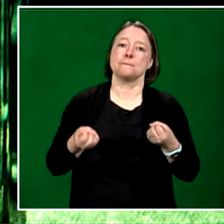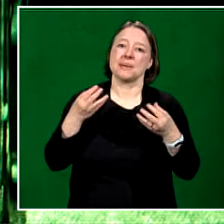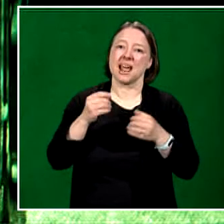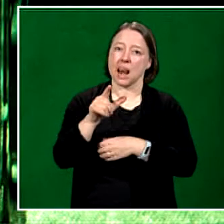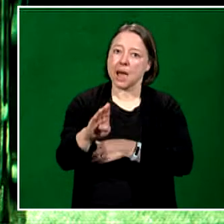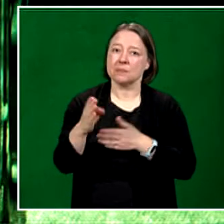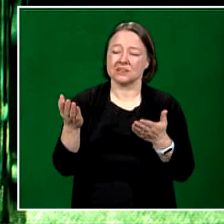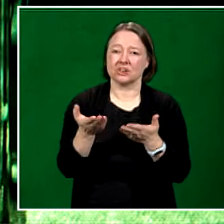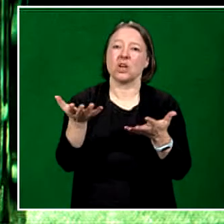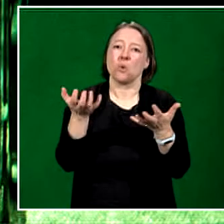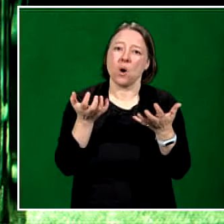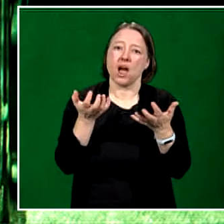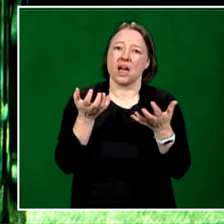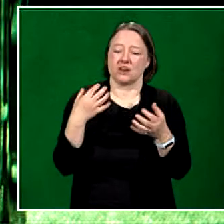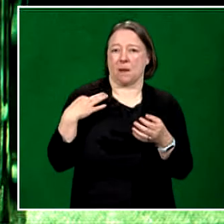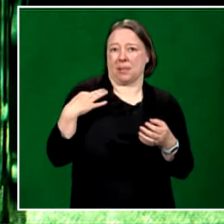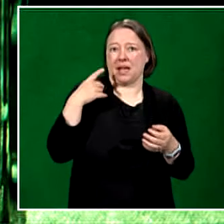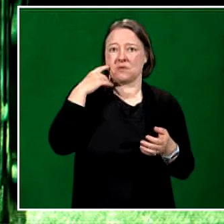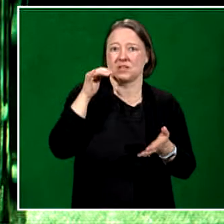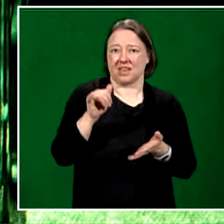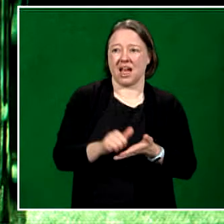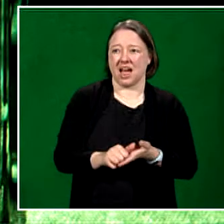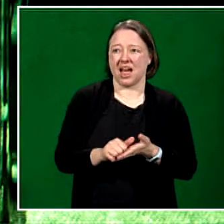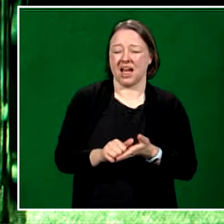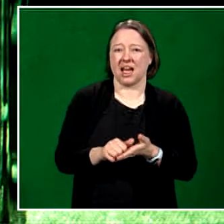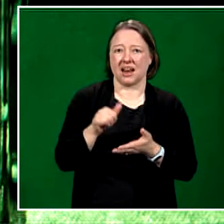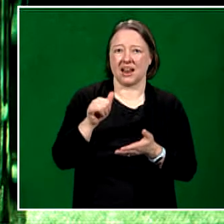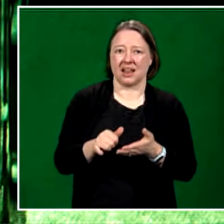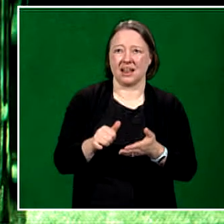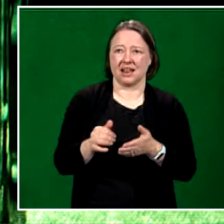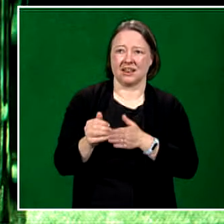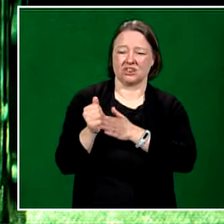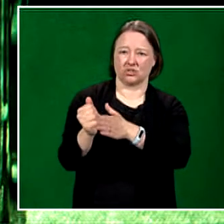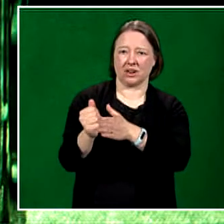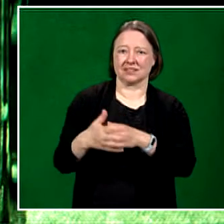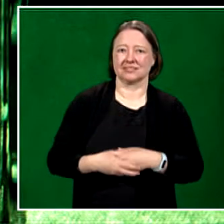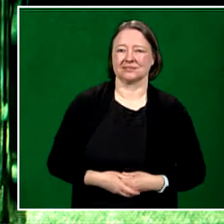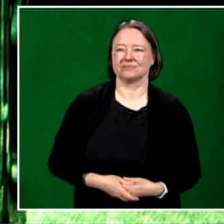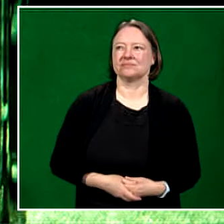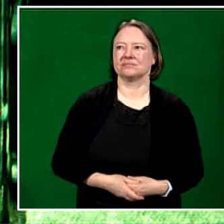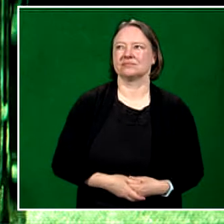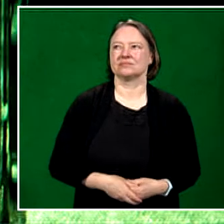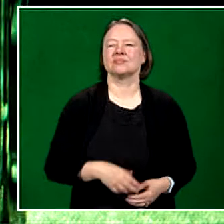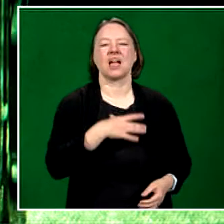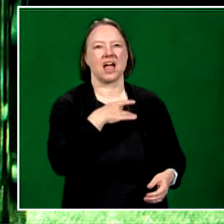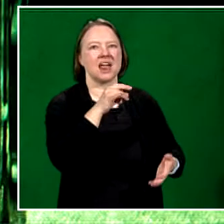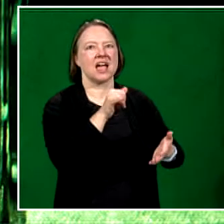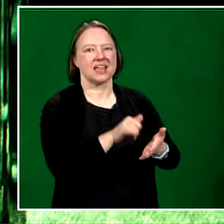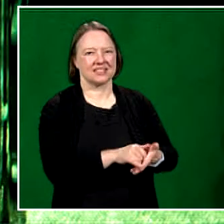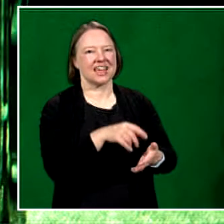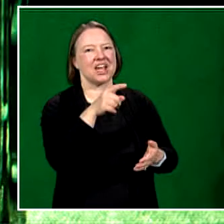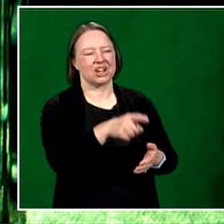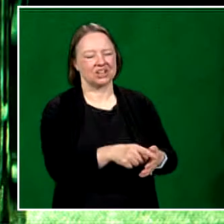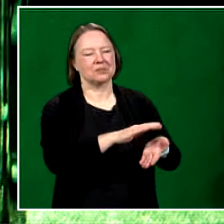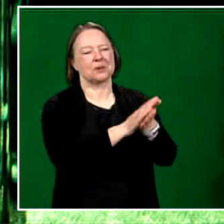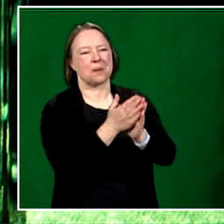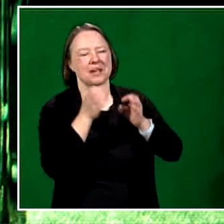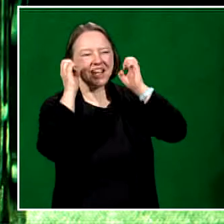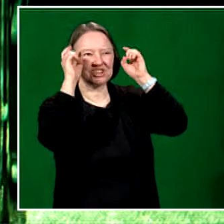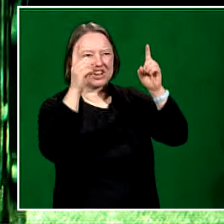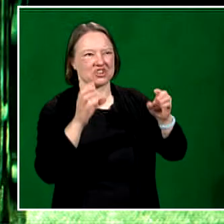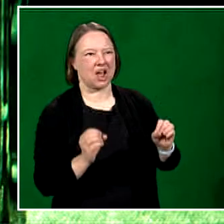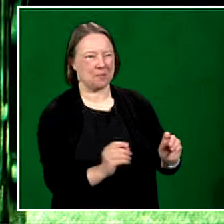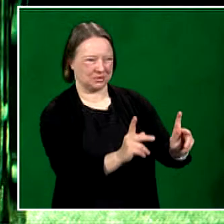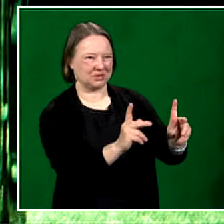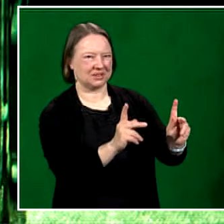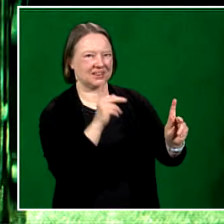here that would want to apply for that and direct it in. I like that. You're turning this into an education